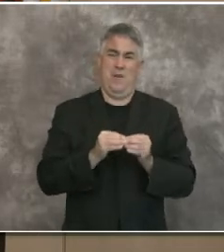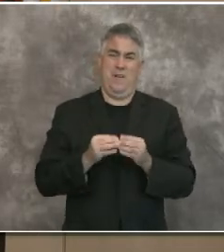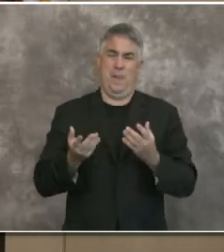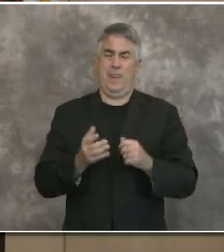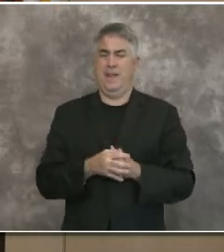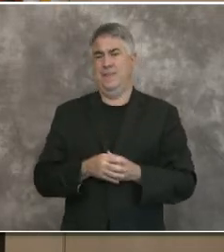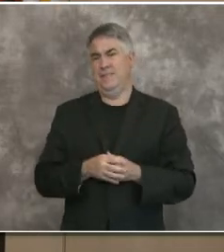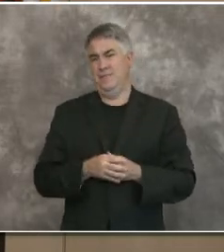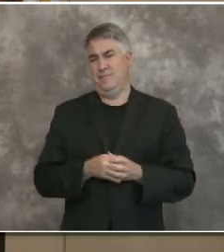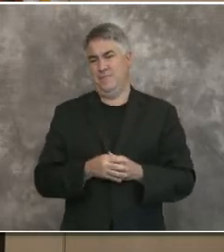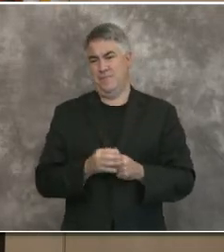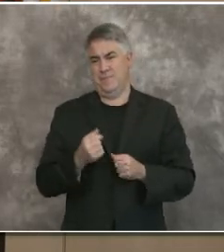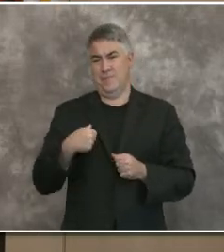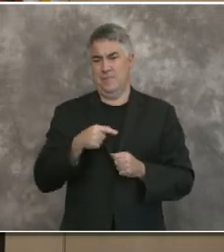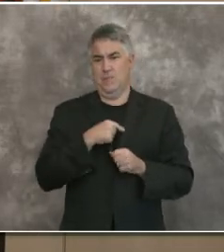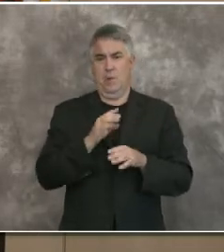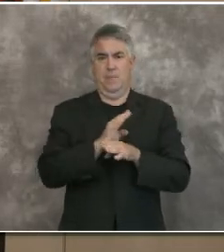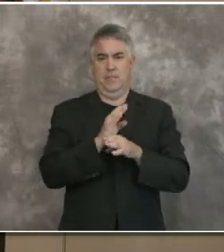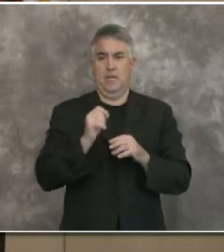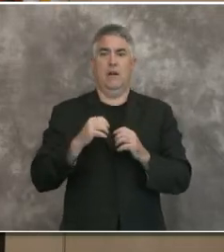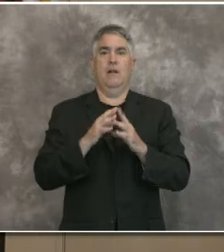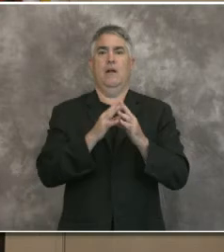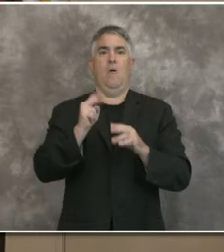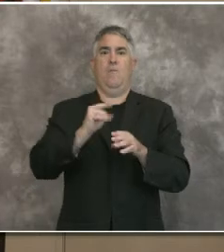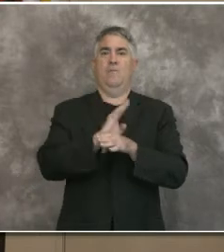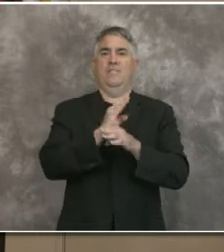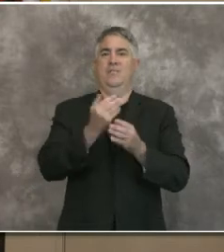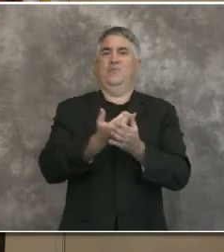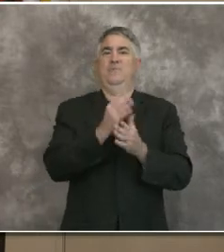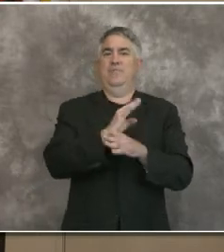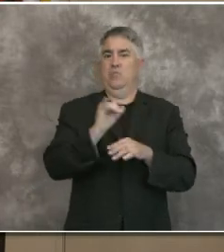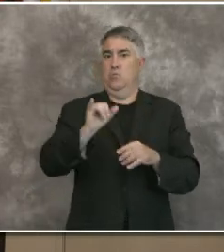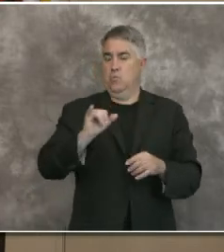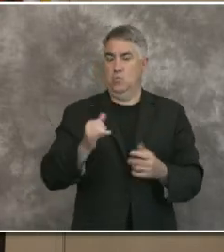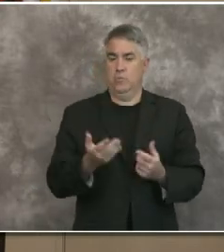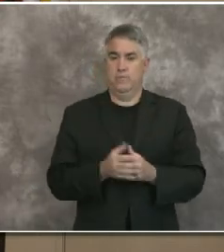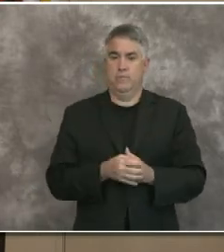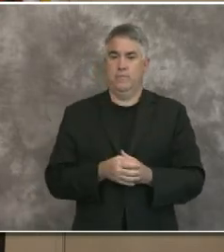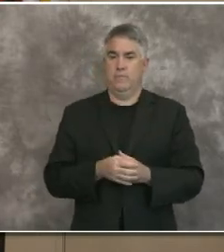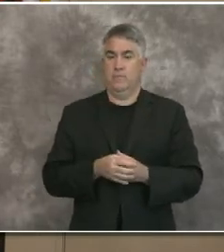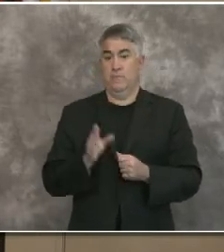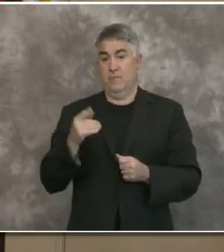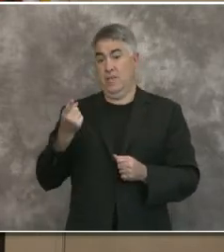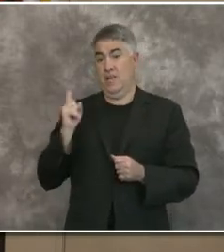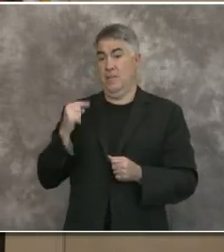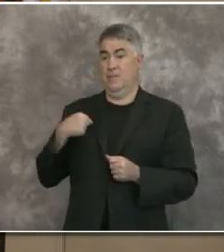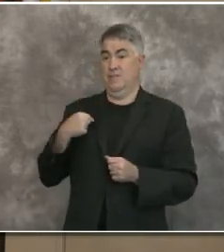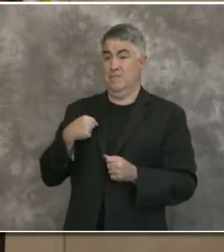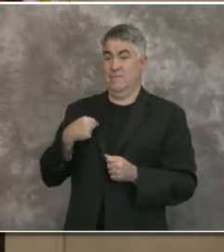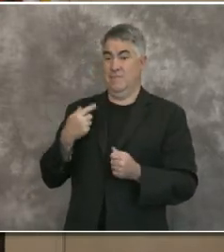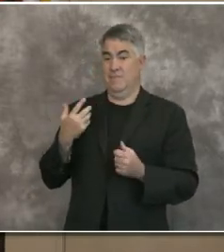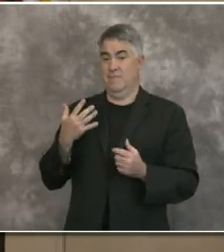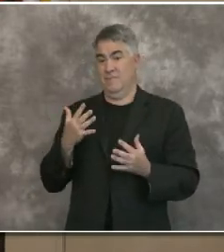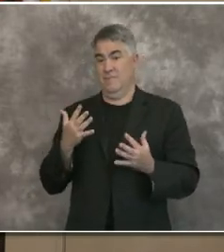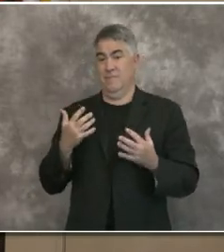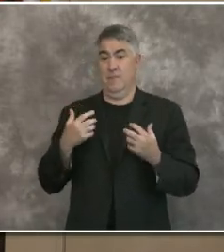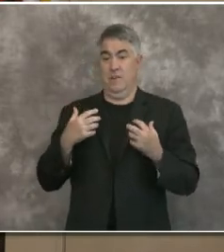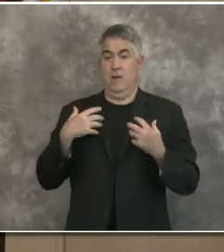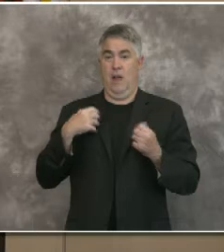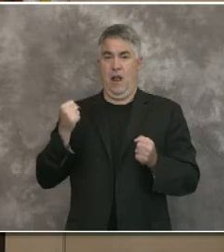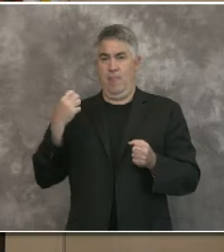are coming back online. Lastly, as the health officer, I am urging testing for